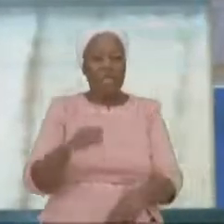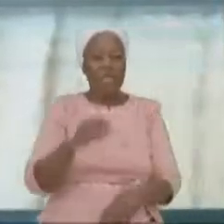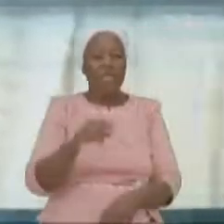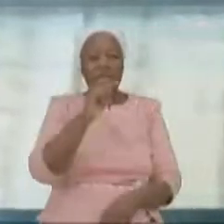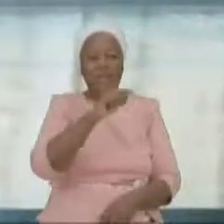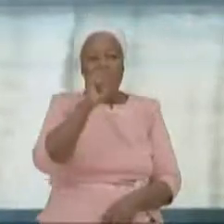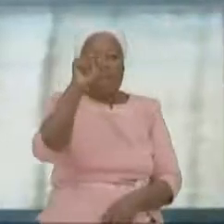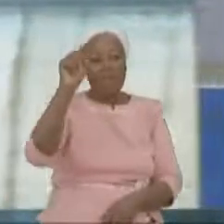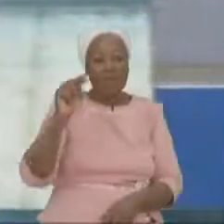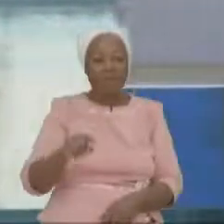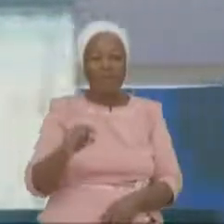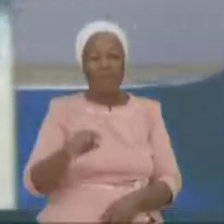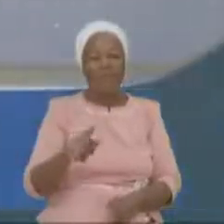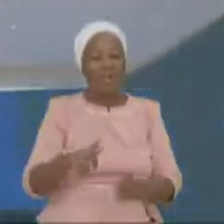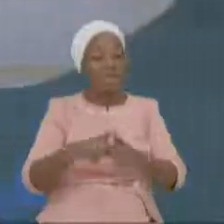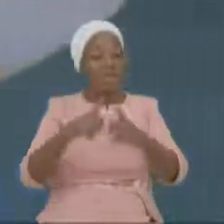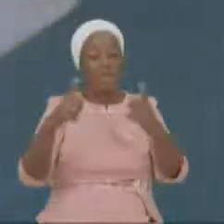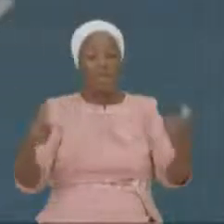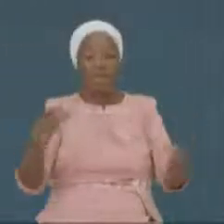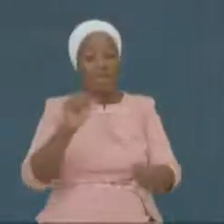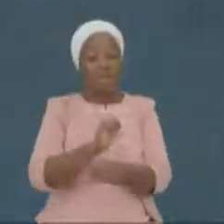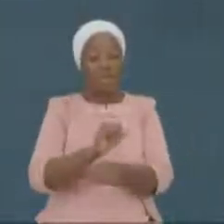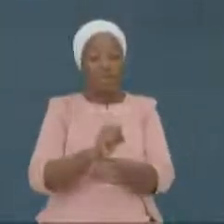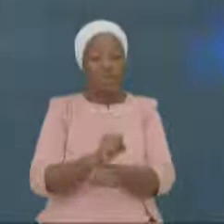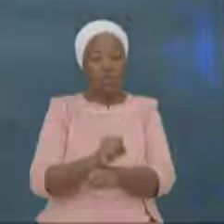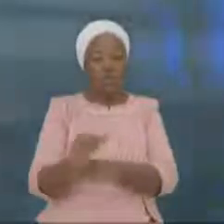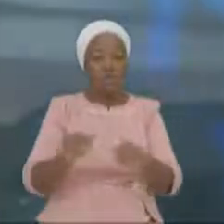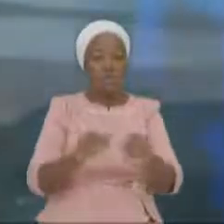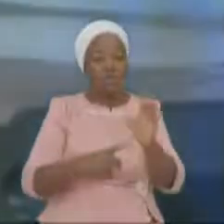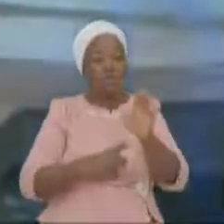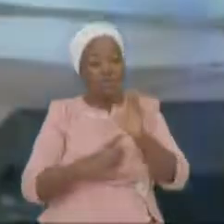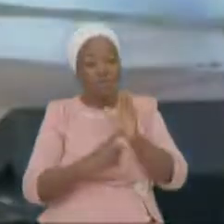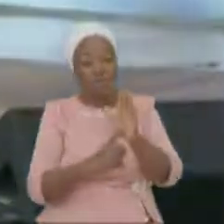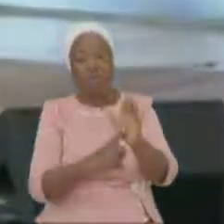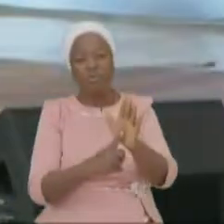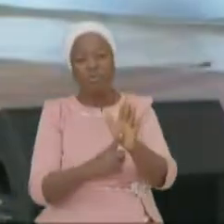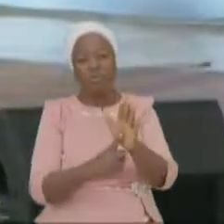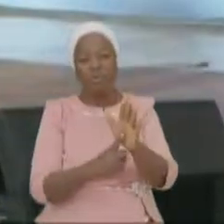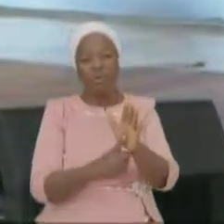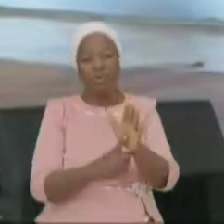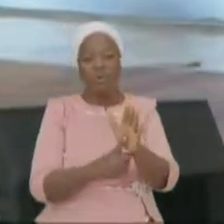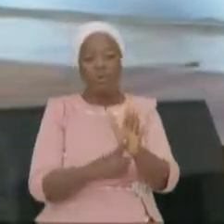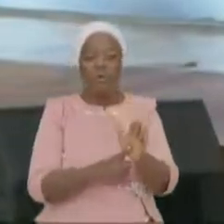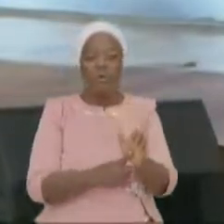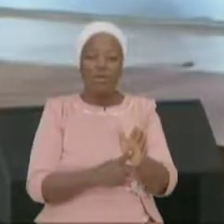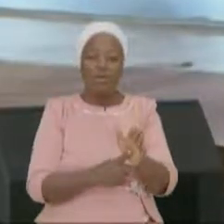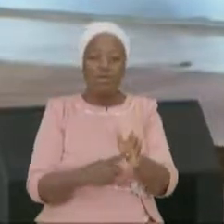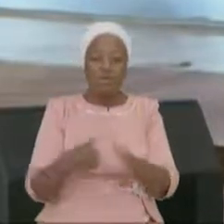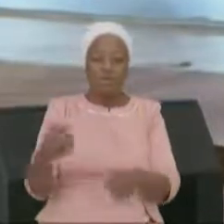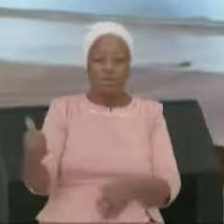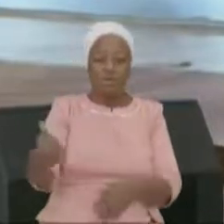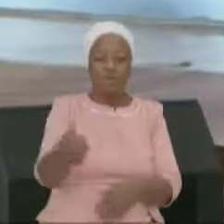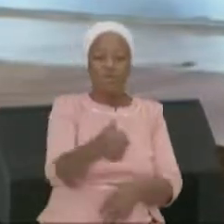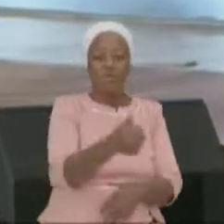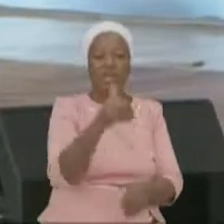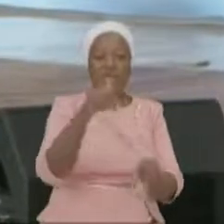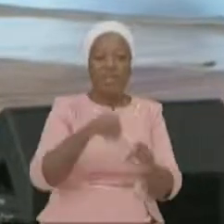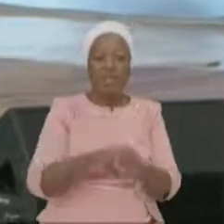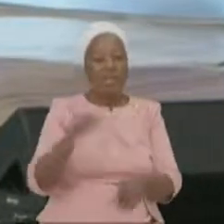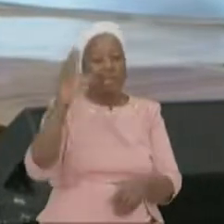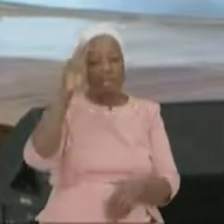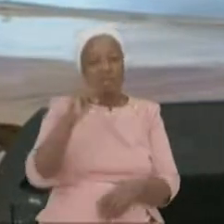Therefore, mighty works do show forth themselves in